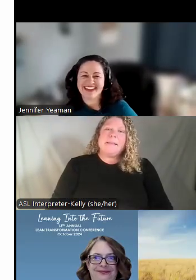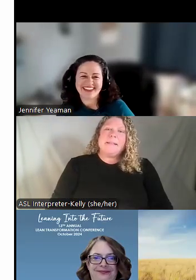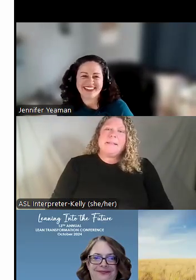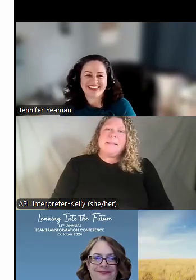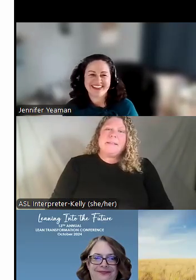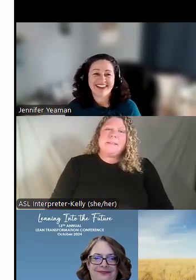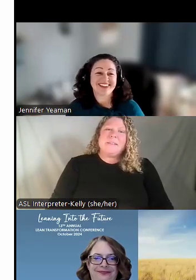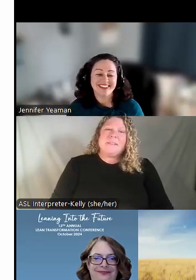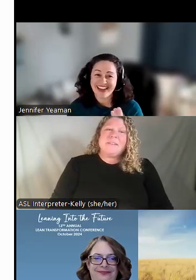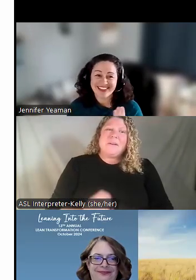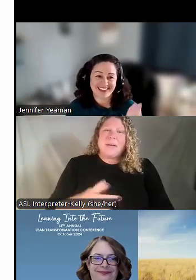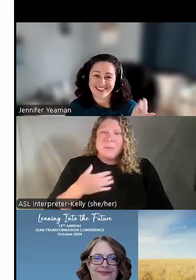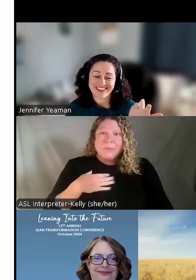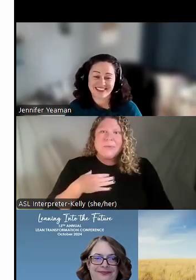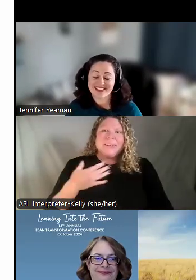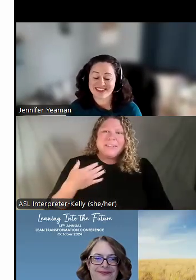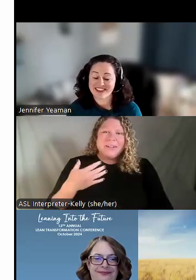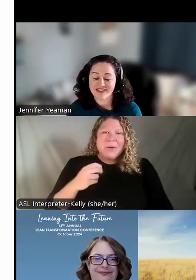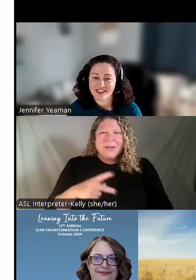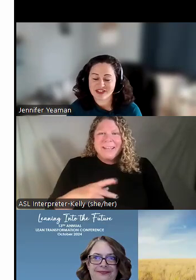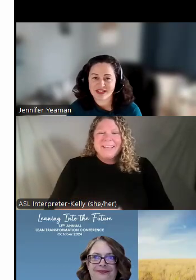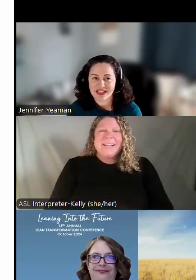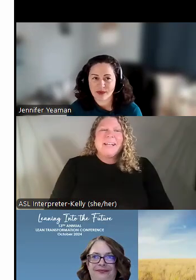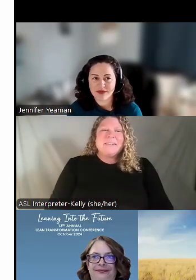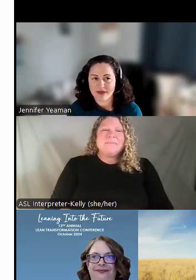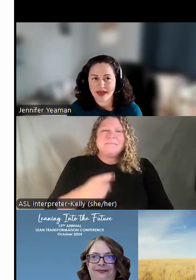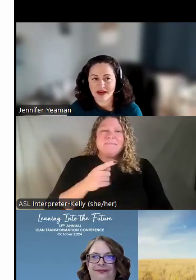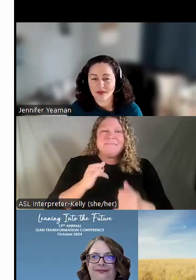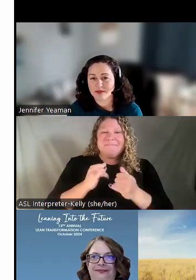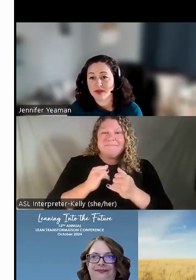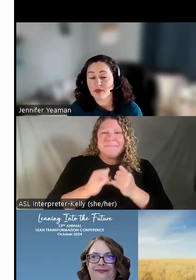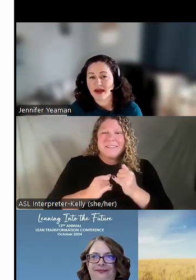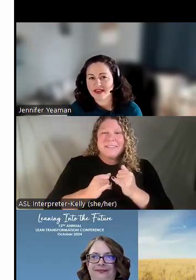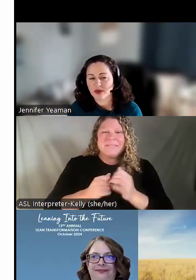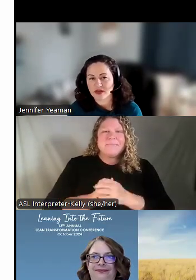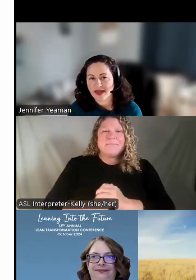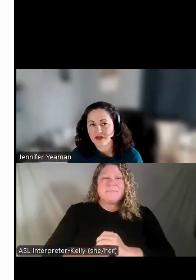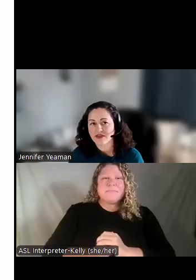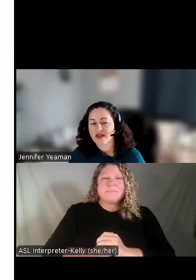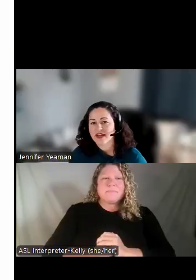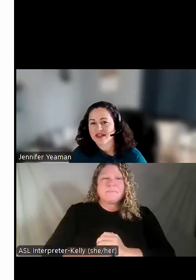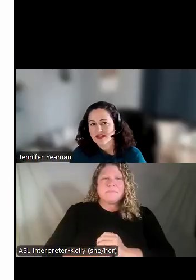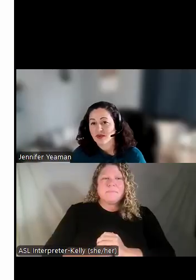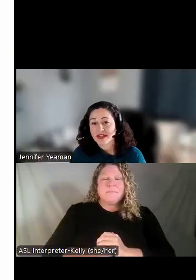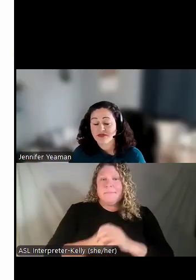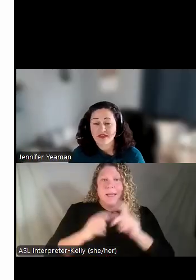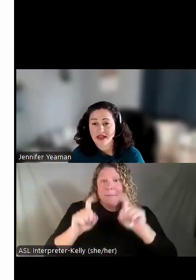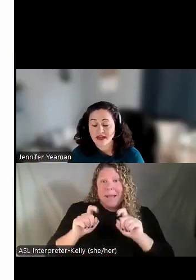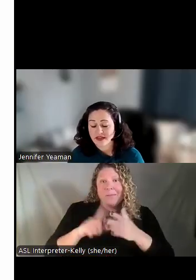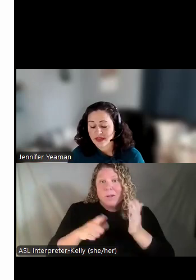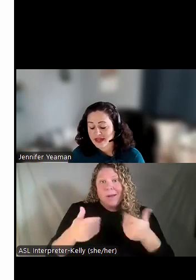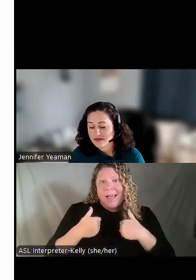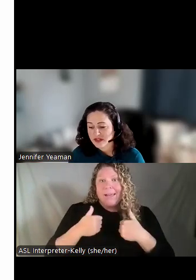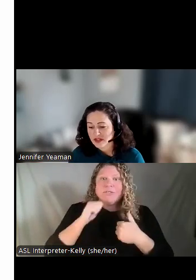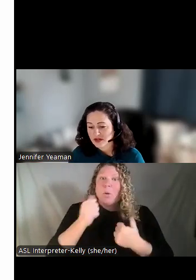All right. Well, so last, and this definitely is a great segue from that. Pilot what you have instead of waiting for